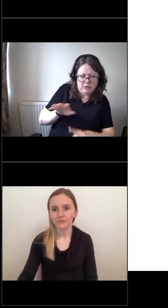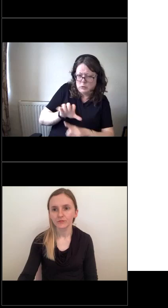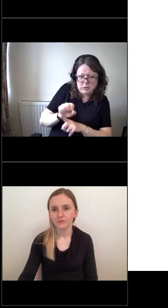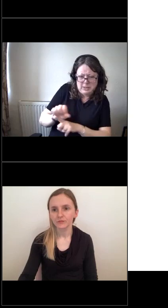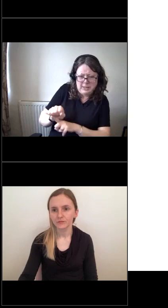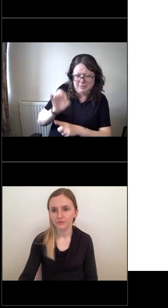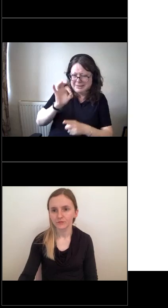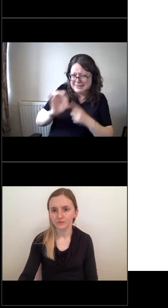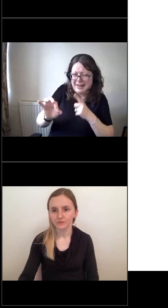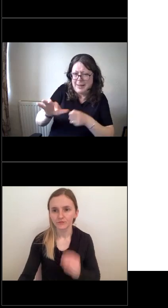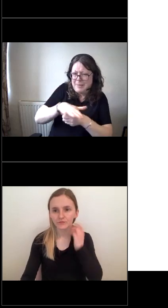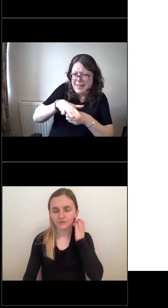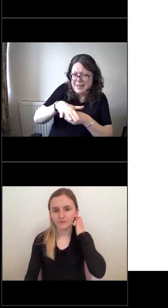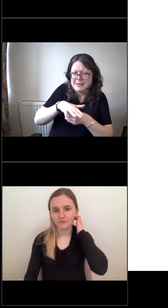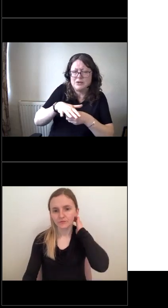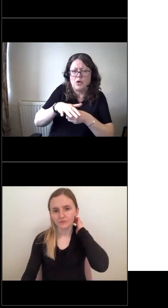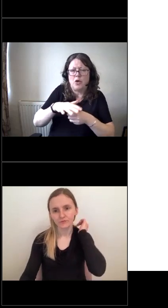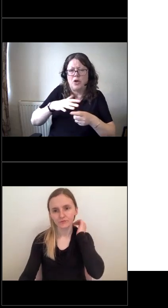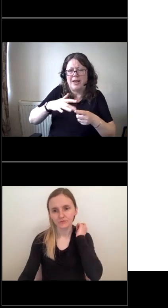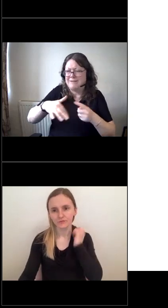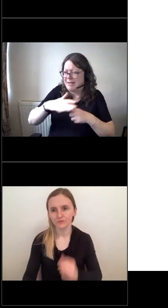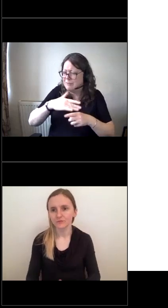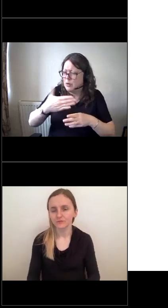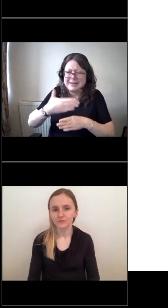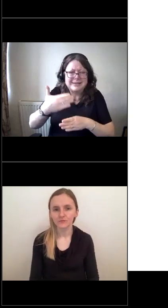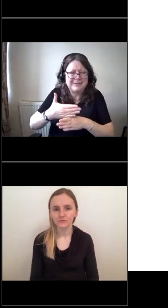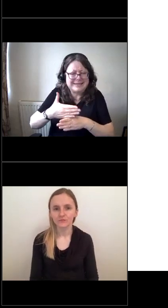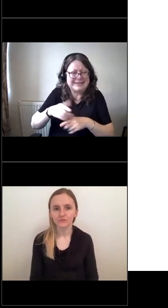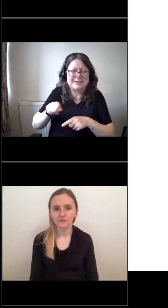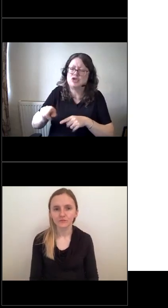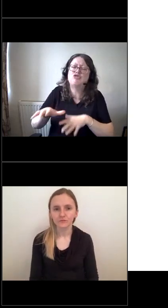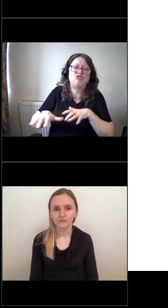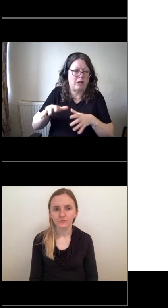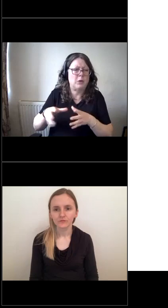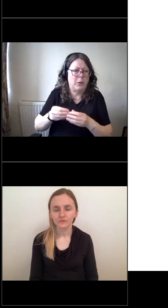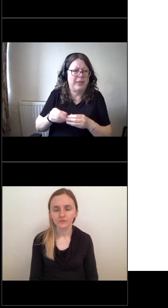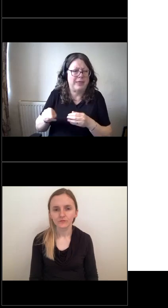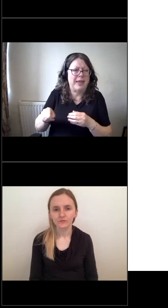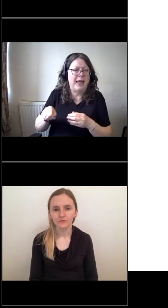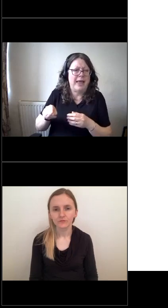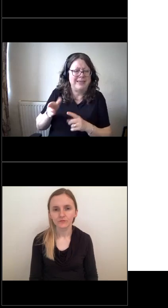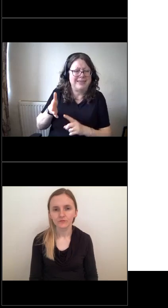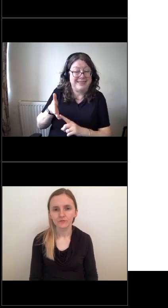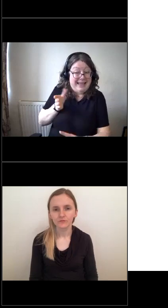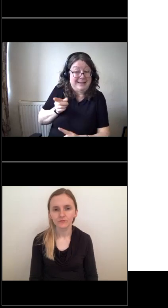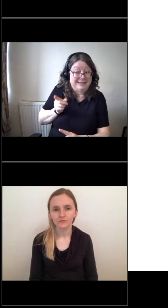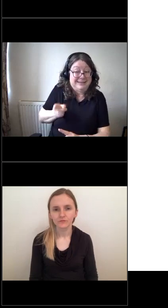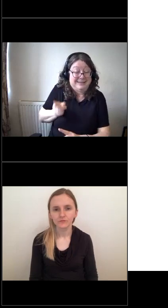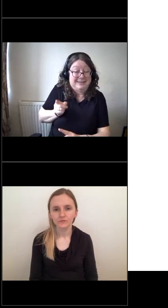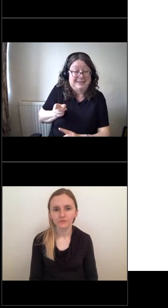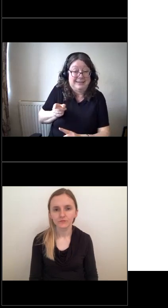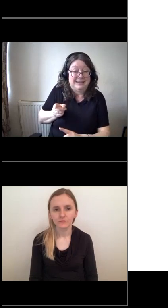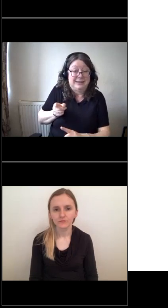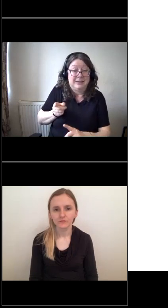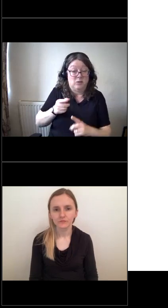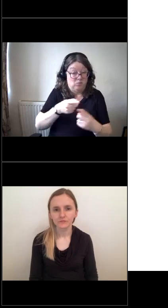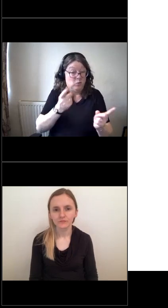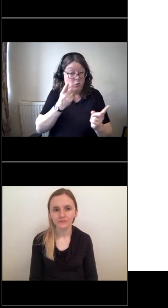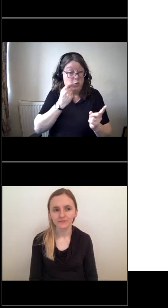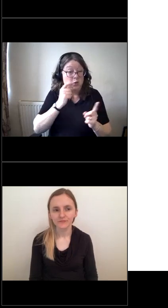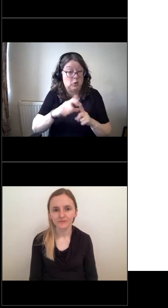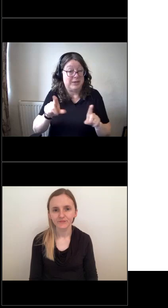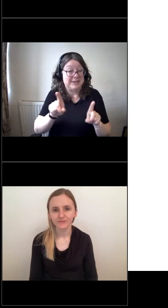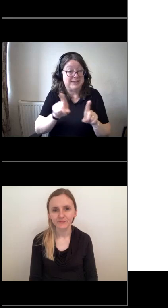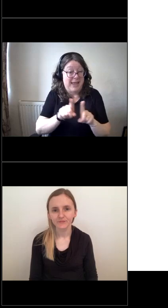particular environments, particular activities that she struggled with. And maybe that is something that you can use to help